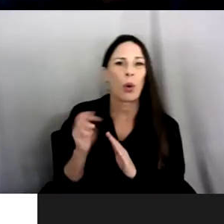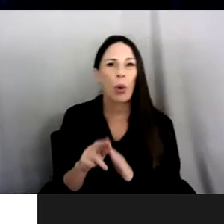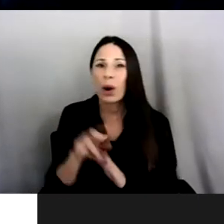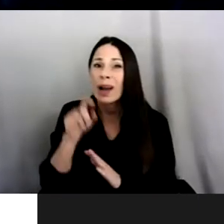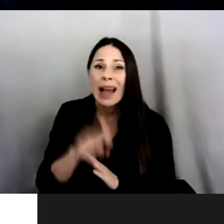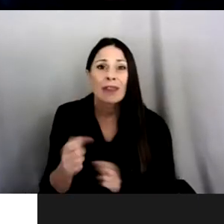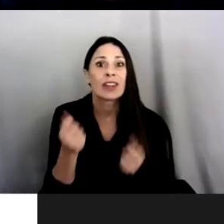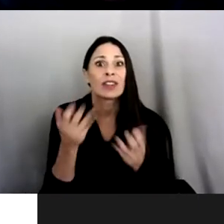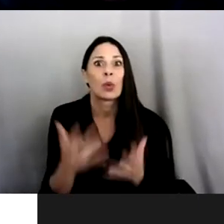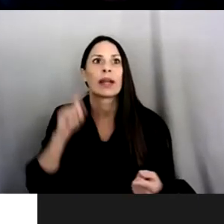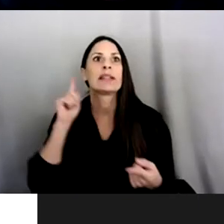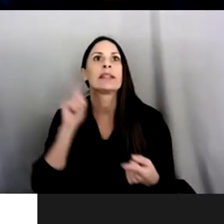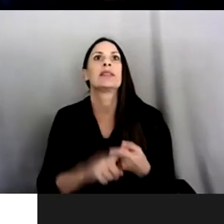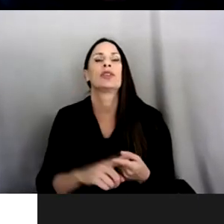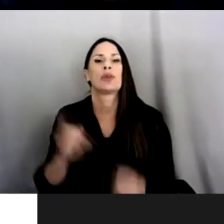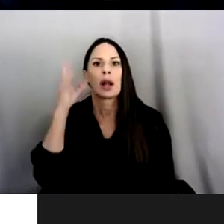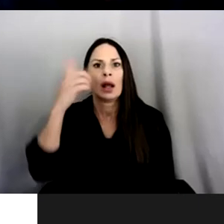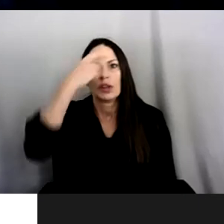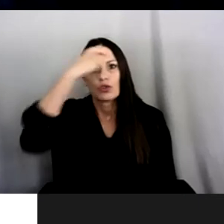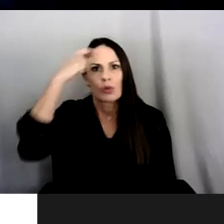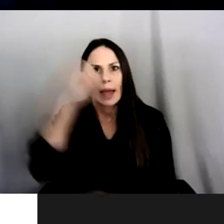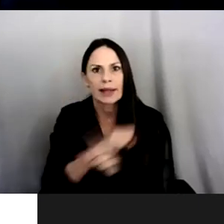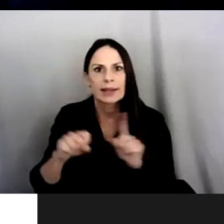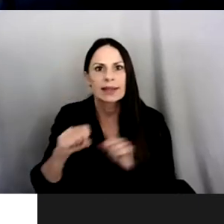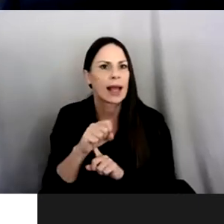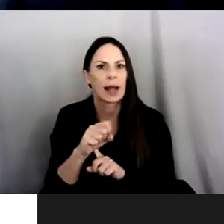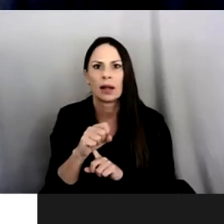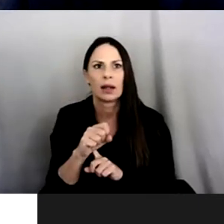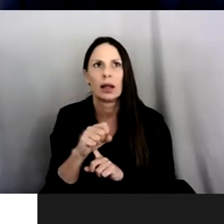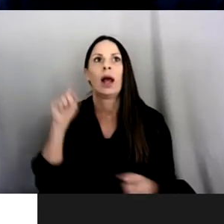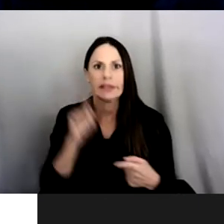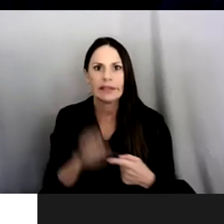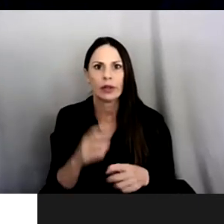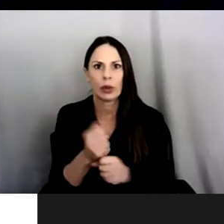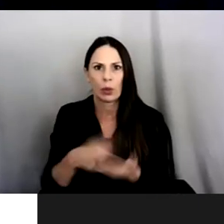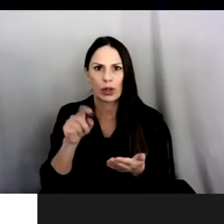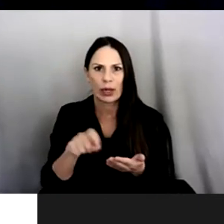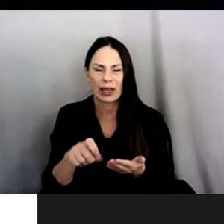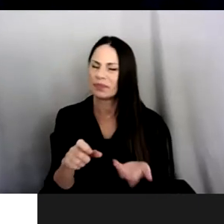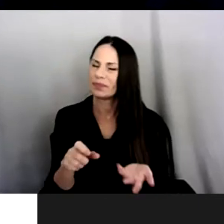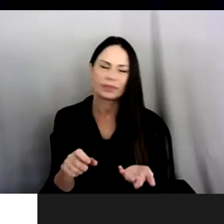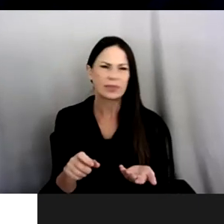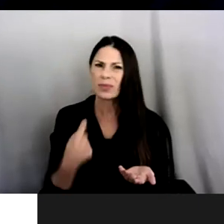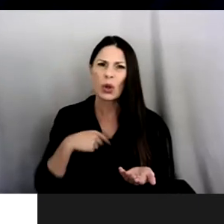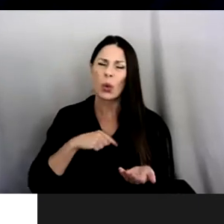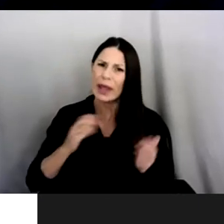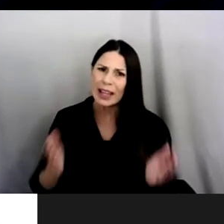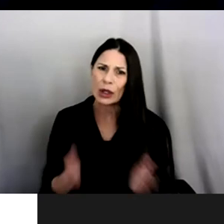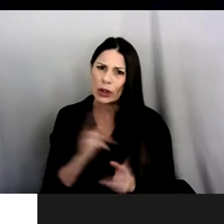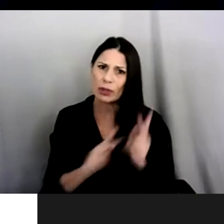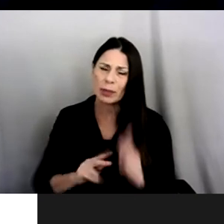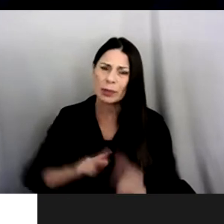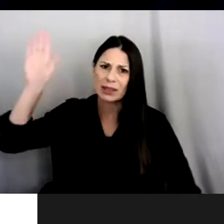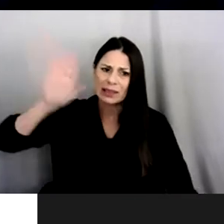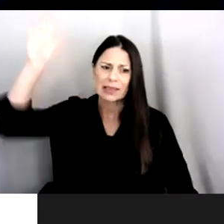traumatic state to get the help that you need. And so we encourage people to voice out what they feel is going to be